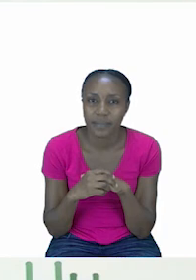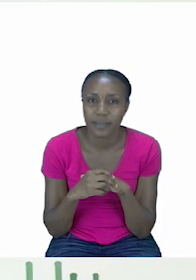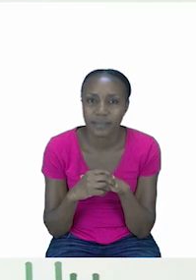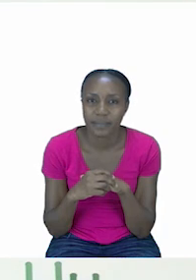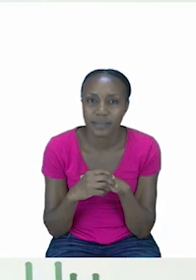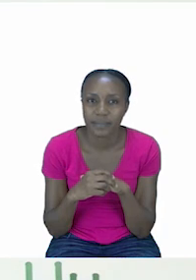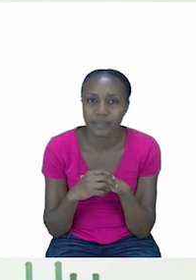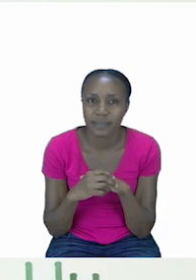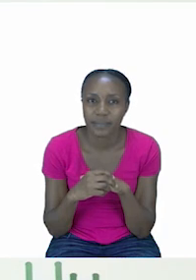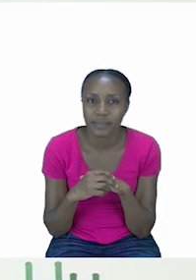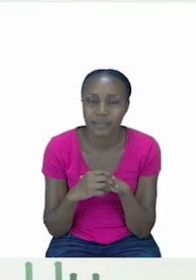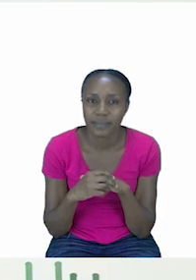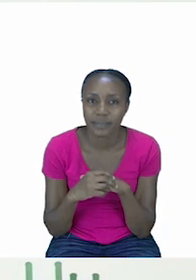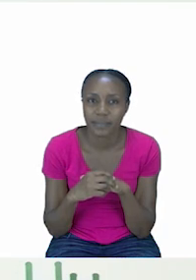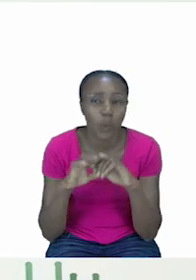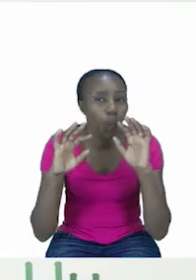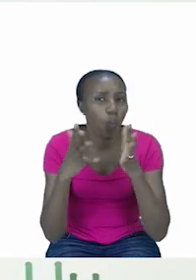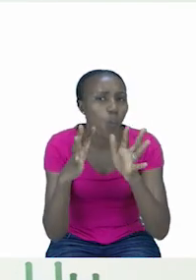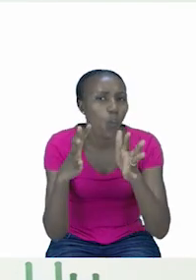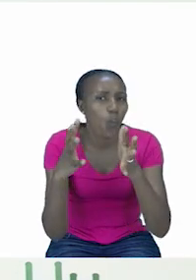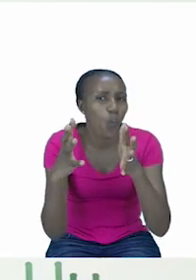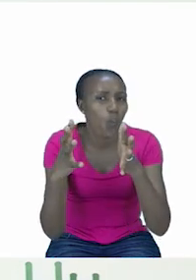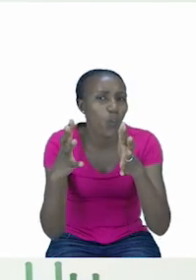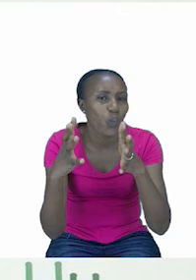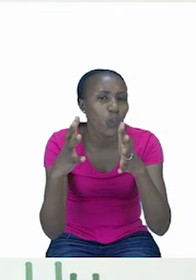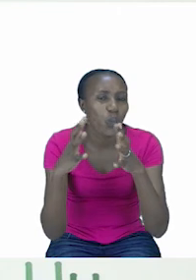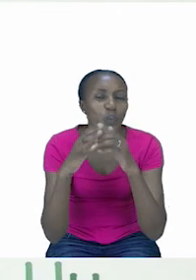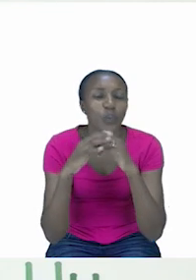zag. Well done.